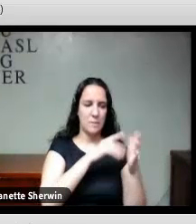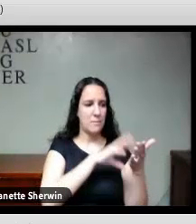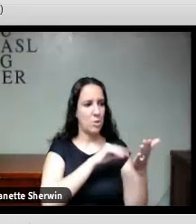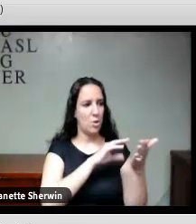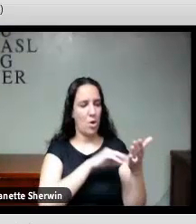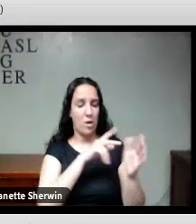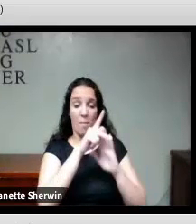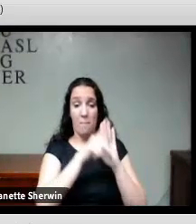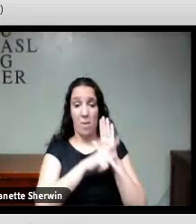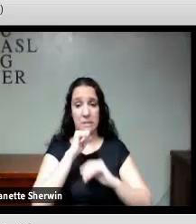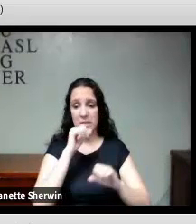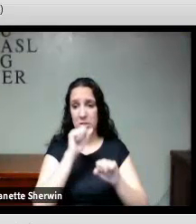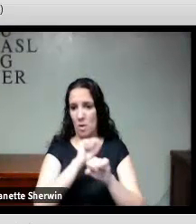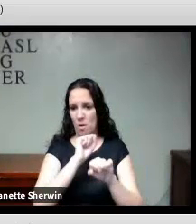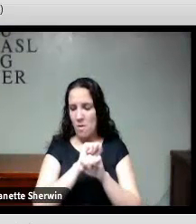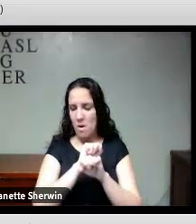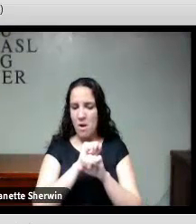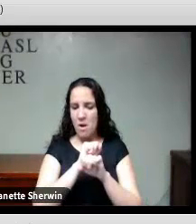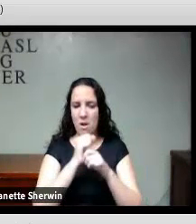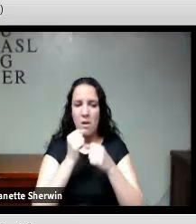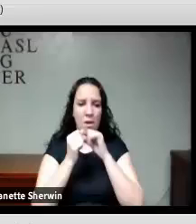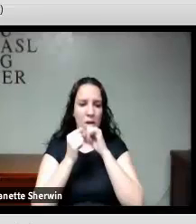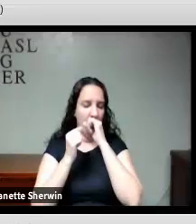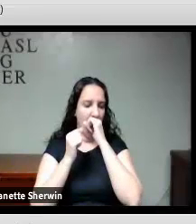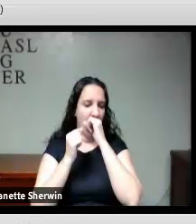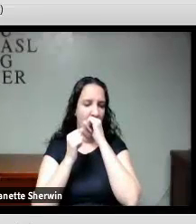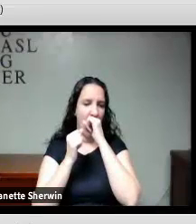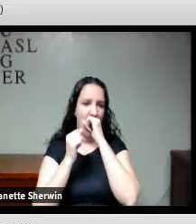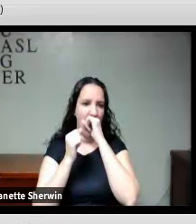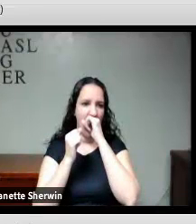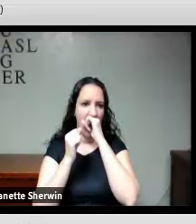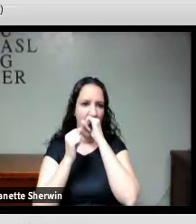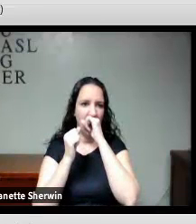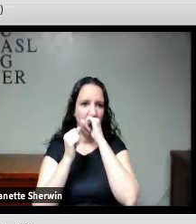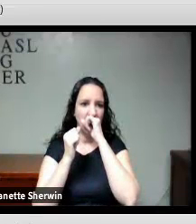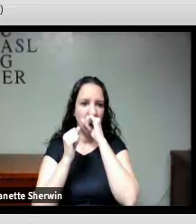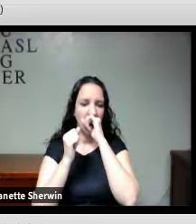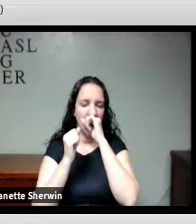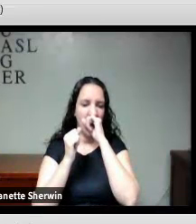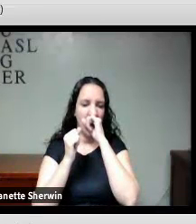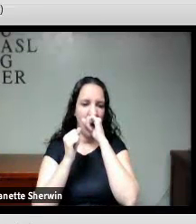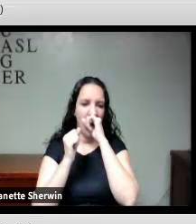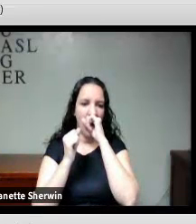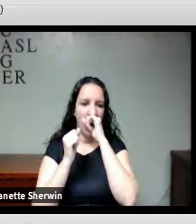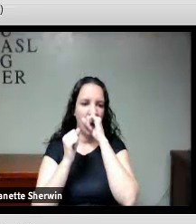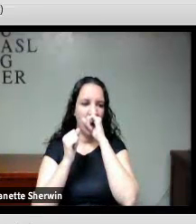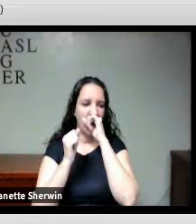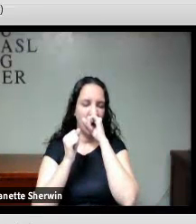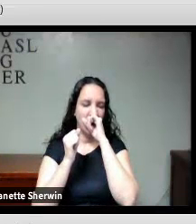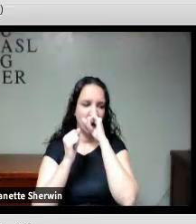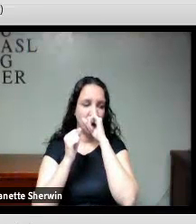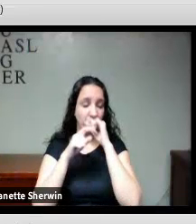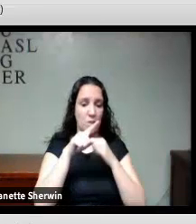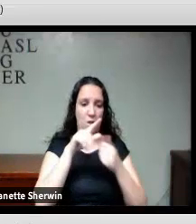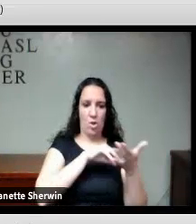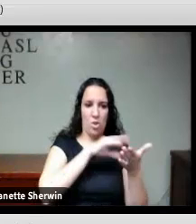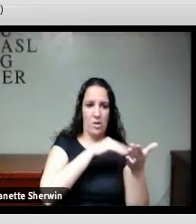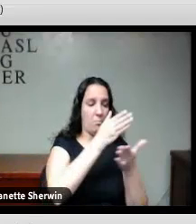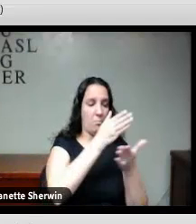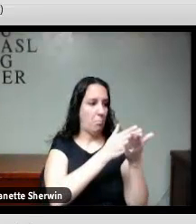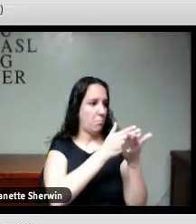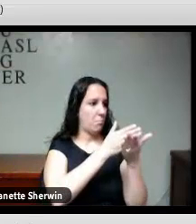it this way, they could have gotten out quicker. You learn that you're missing a piece of information on your website. You learn